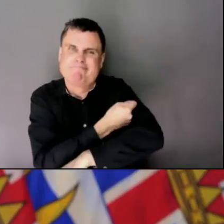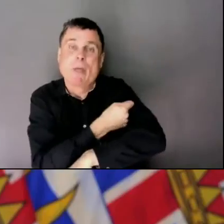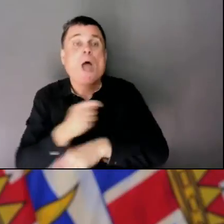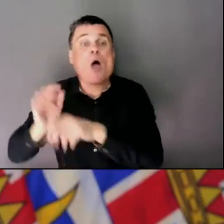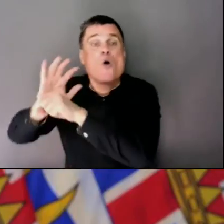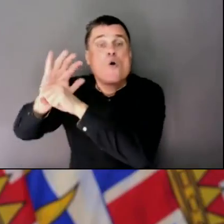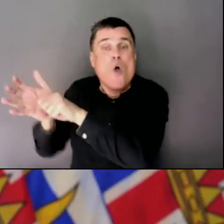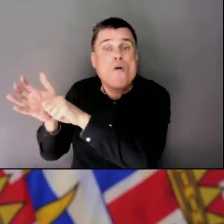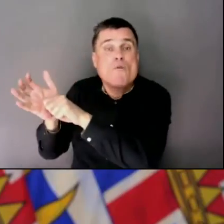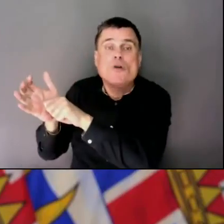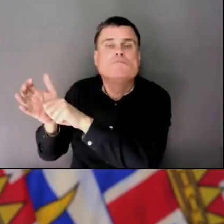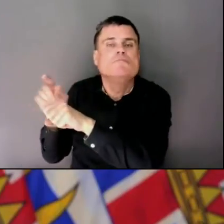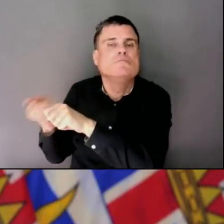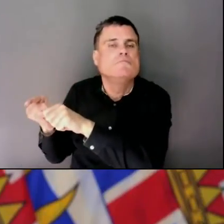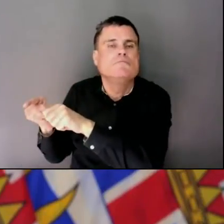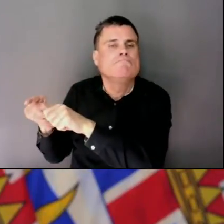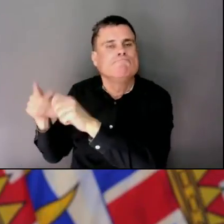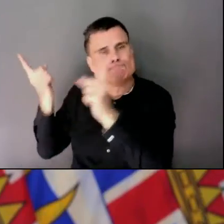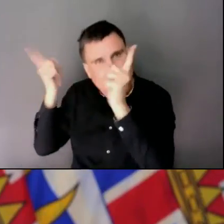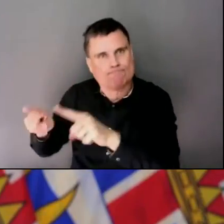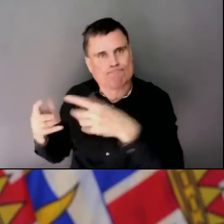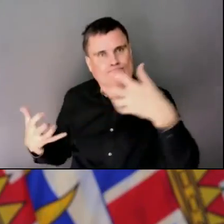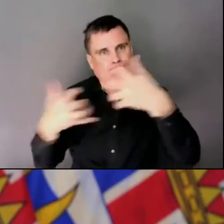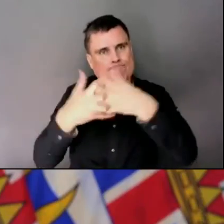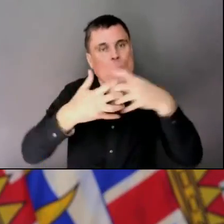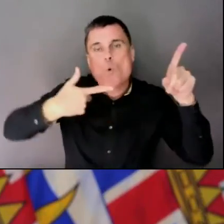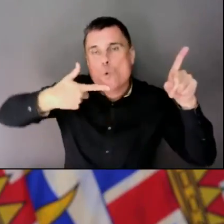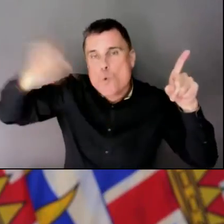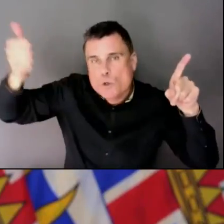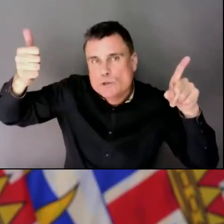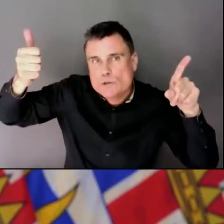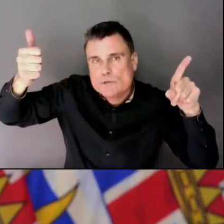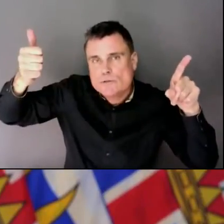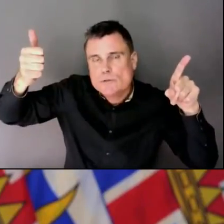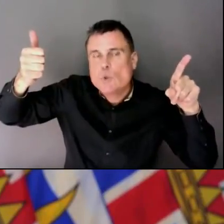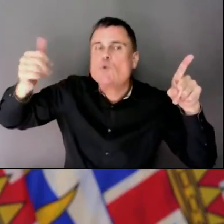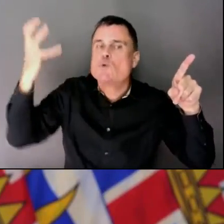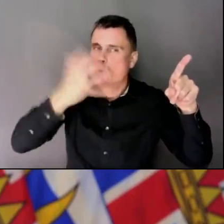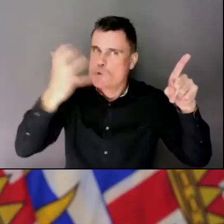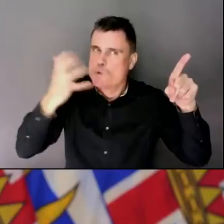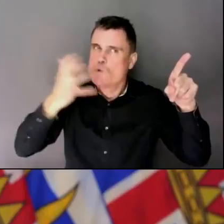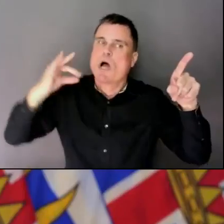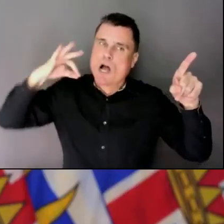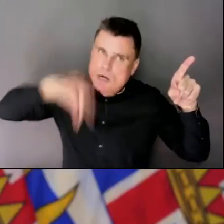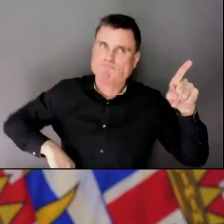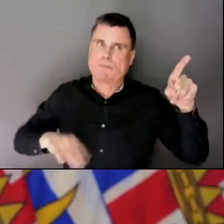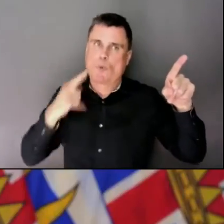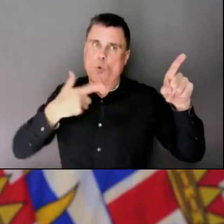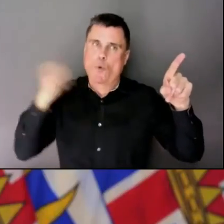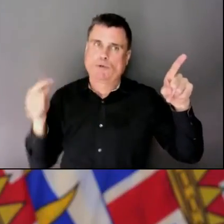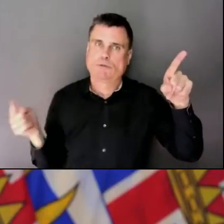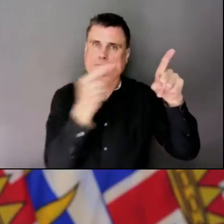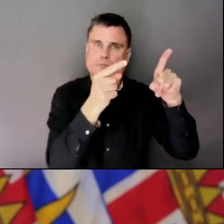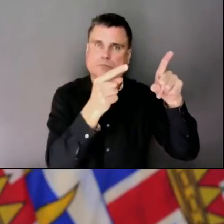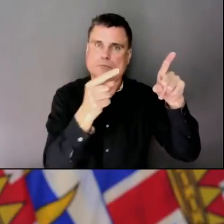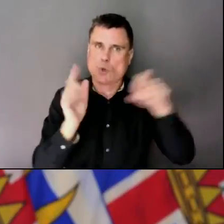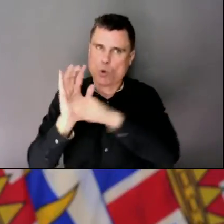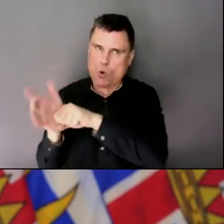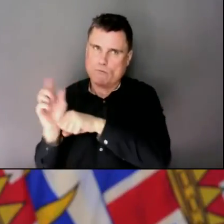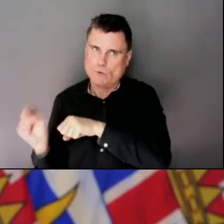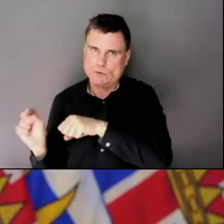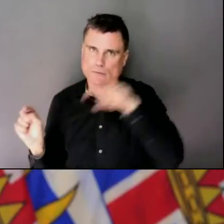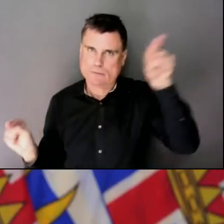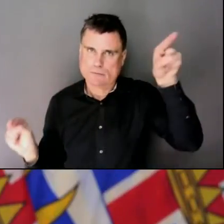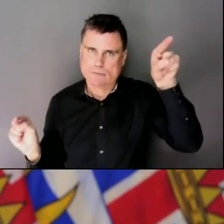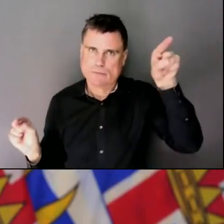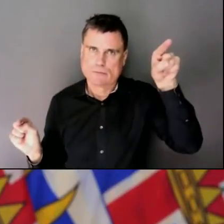huge, huge benefit for us, because those are the people who are, you know, our seniors and elders are the people who are suffering the most